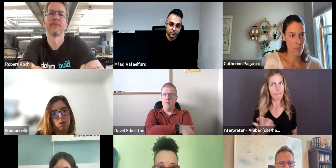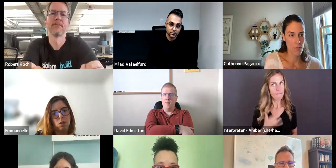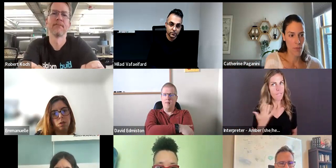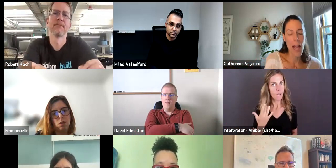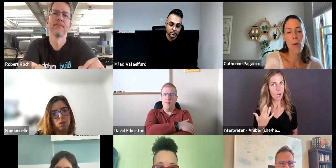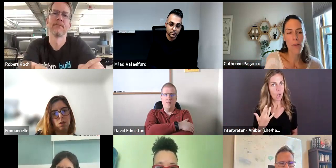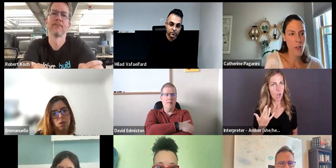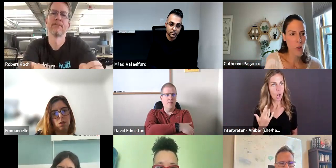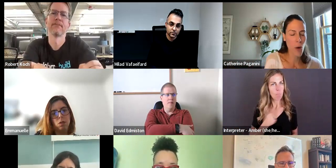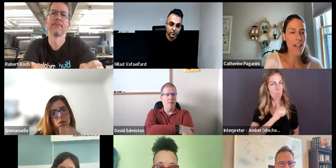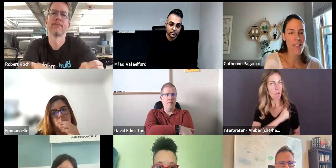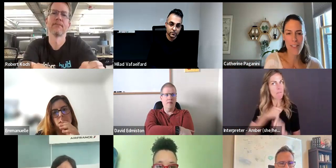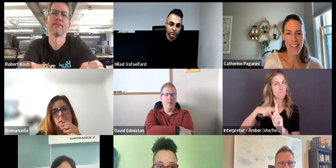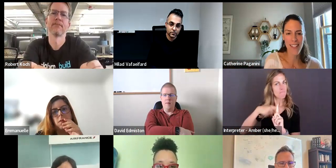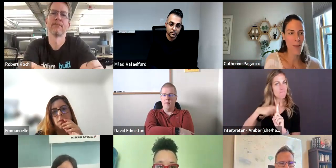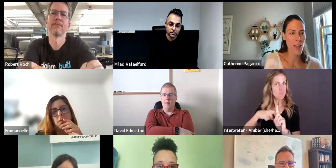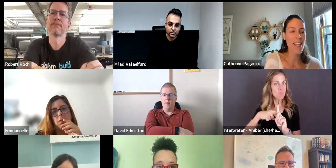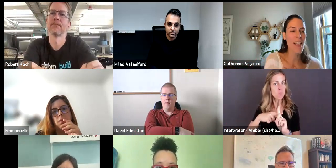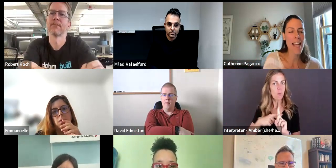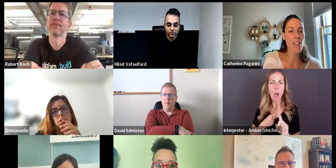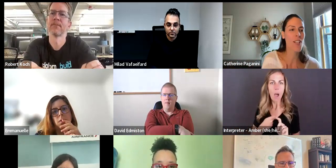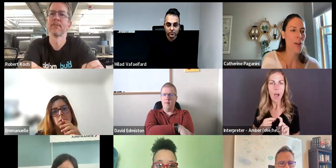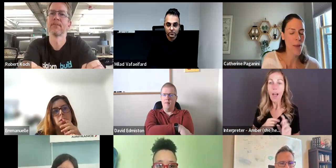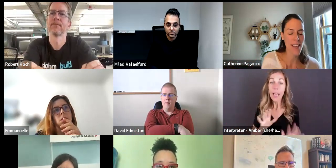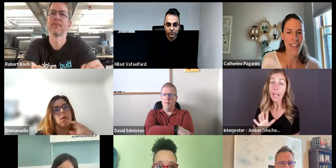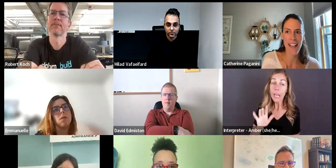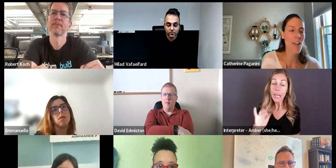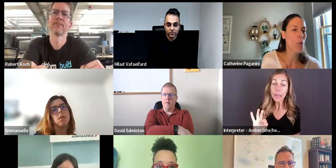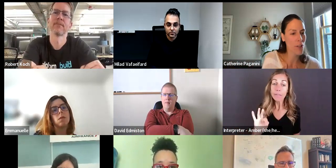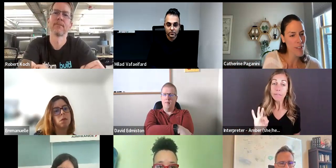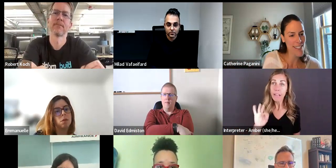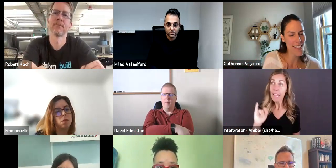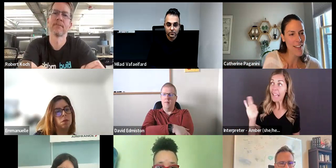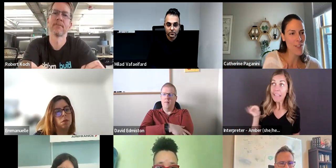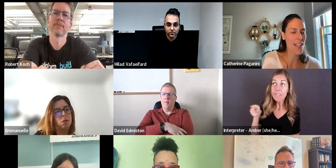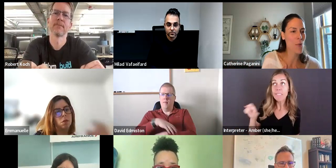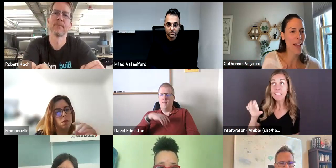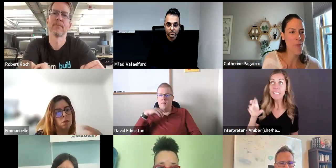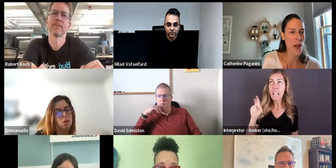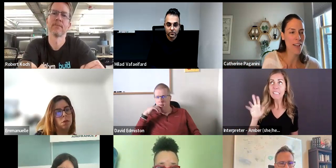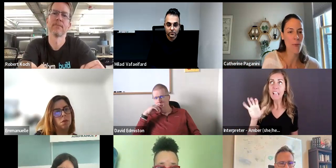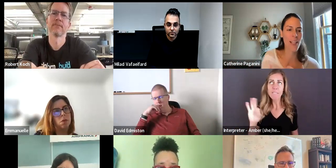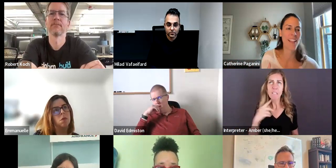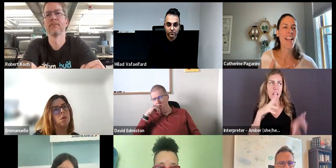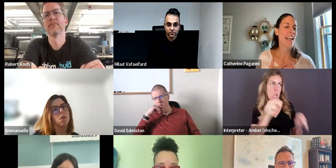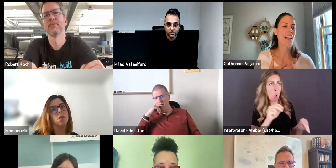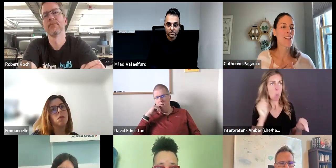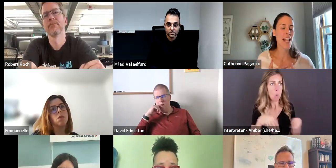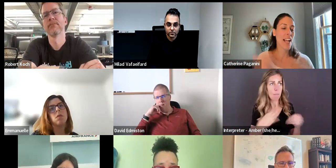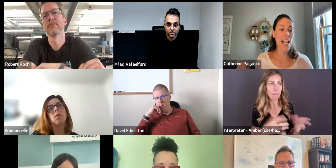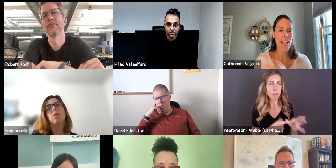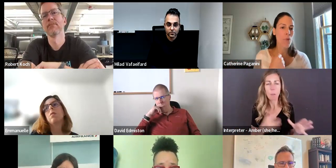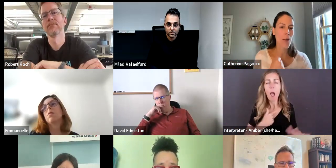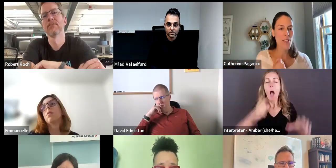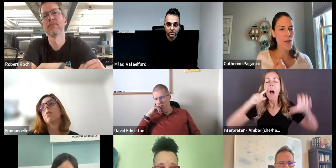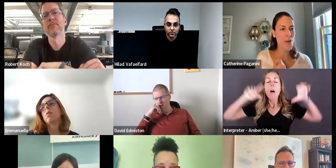optimistic. And I would be very surprised if suddenly someone, I just cannot make, I don't work for the CNCF. So that's why I'm not, I cannot say